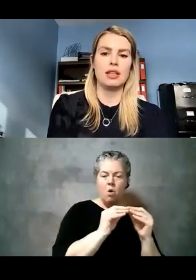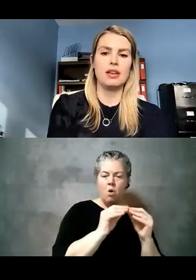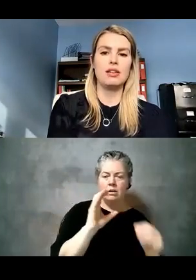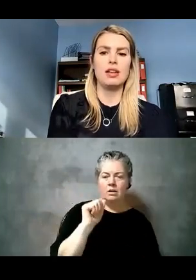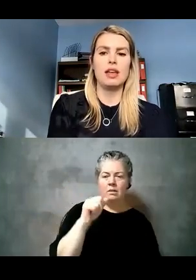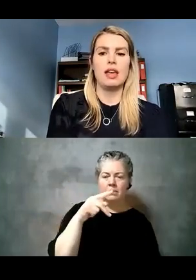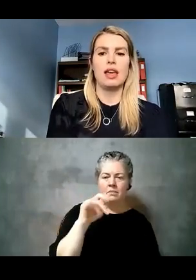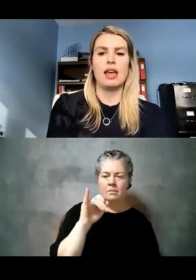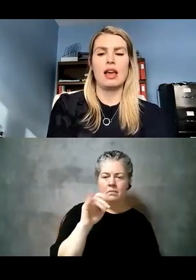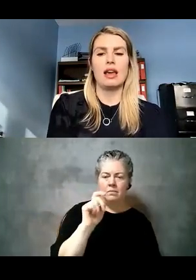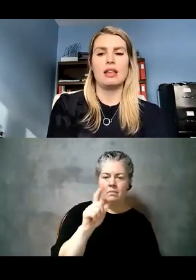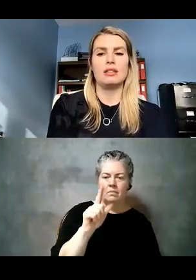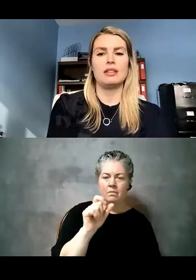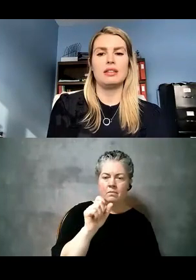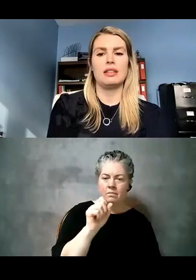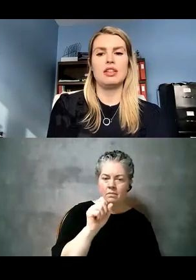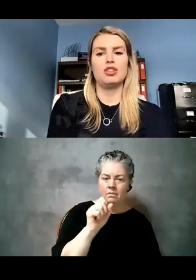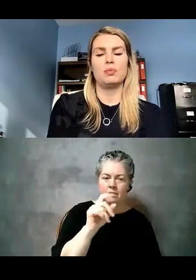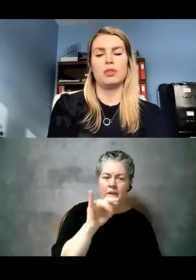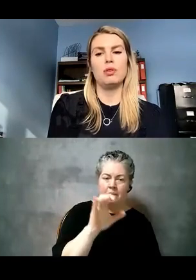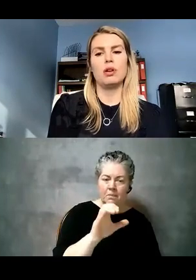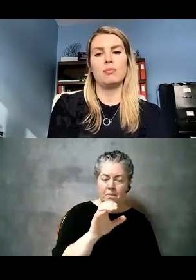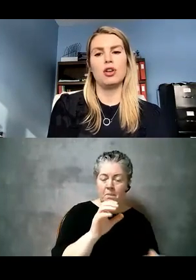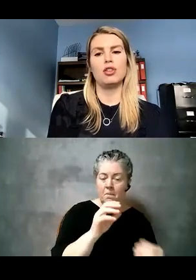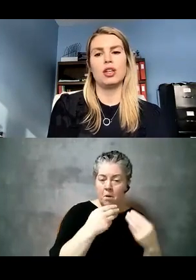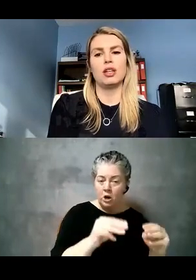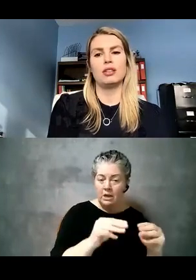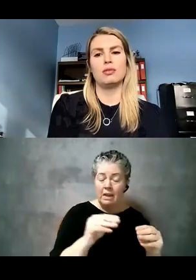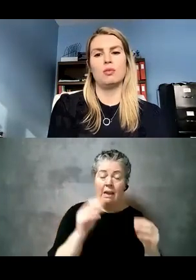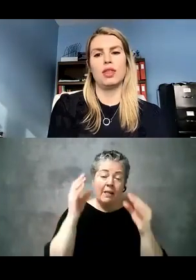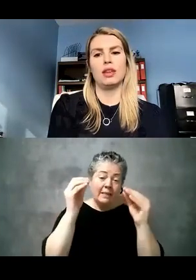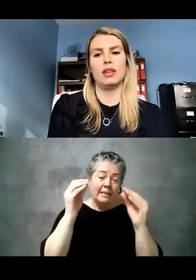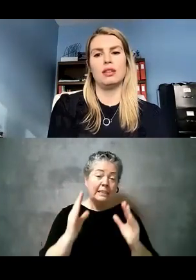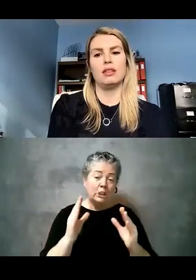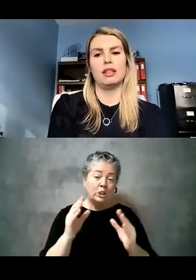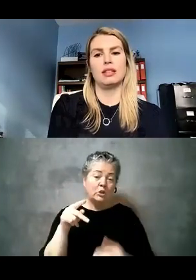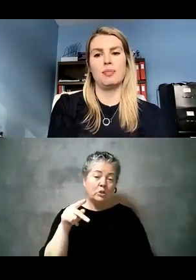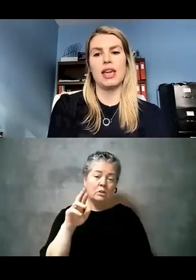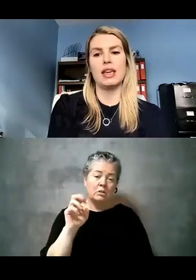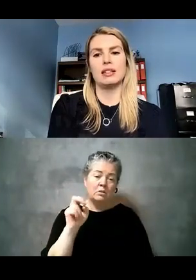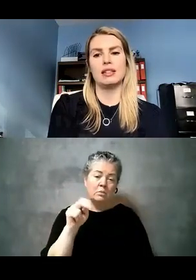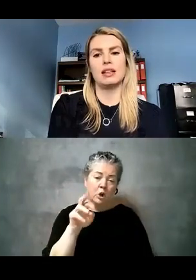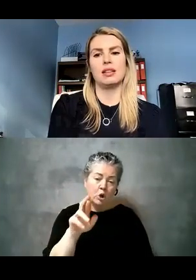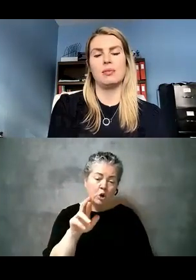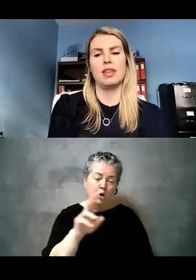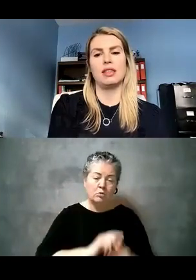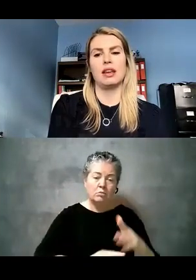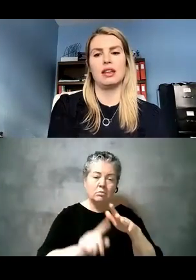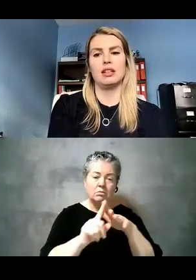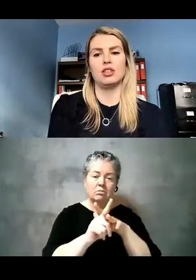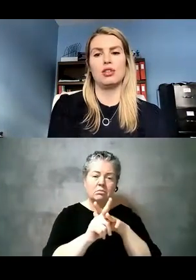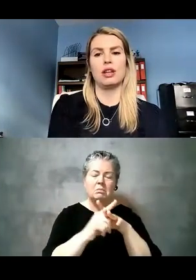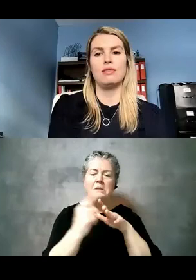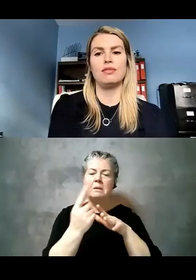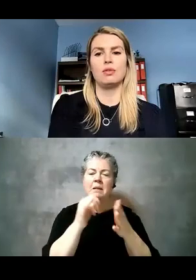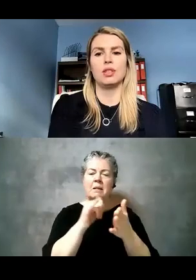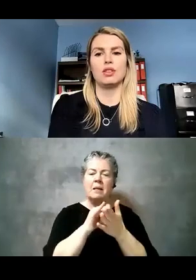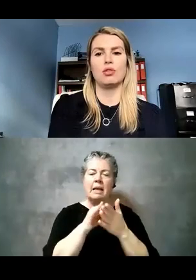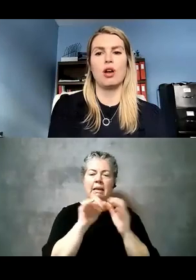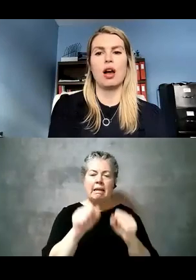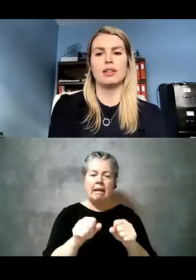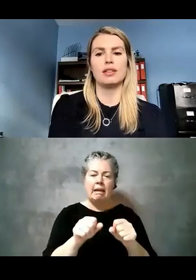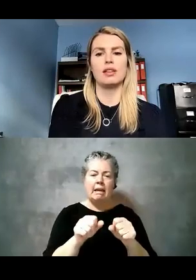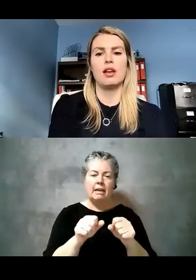markets here. And the teacherpreneur emerges within the space as something that can exert